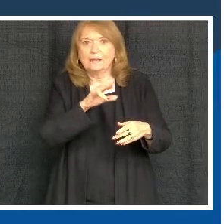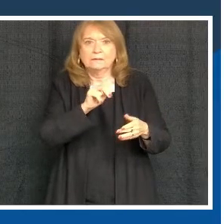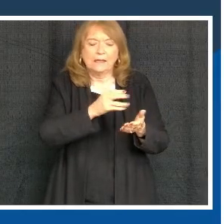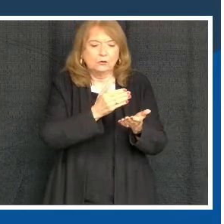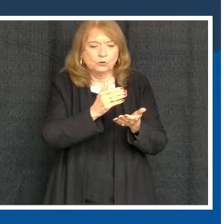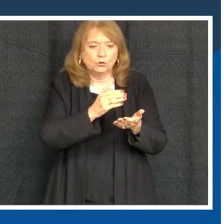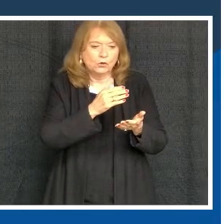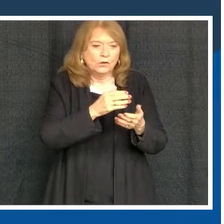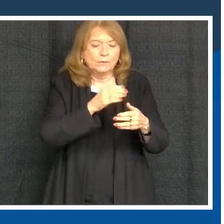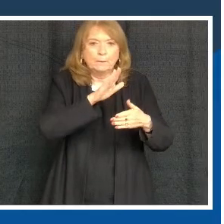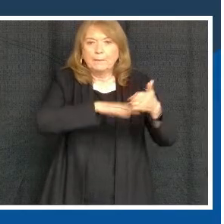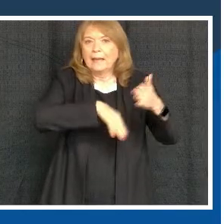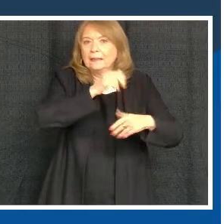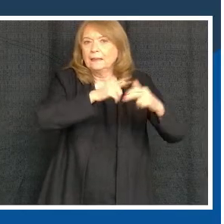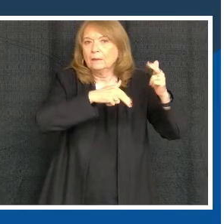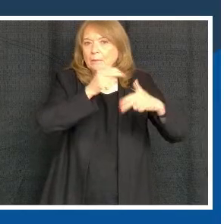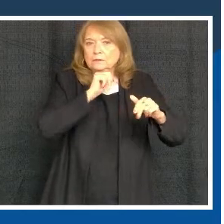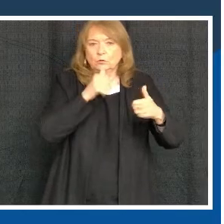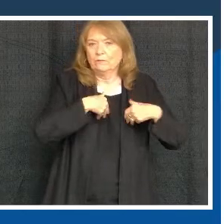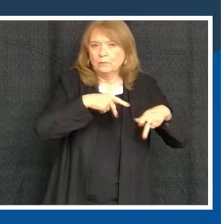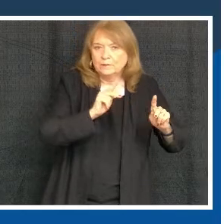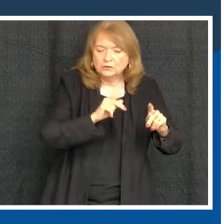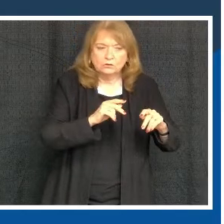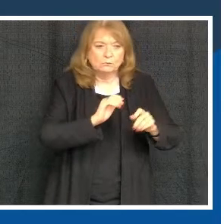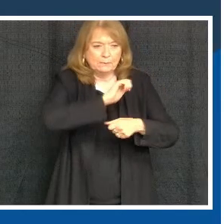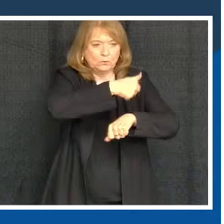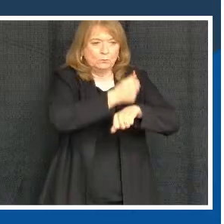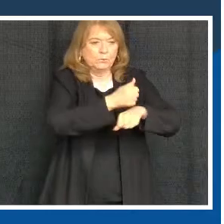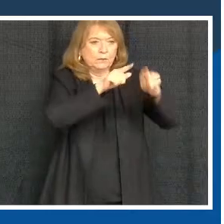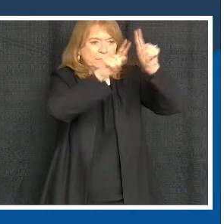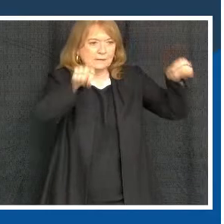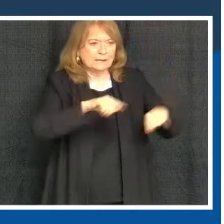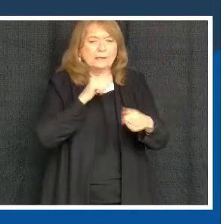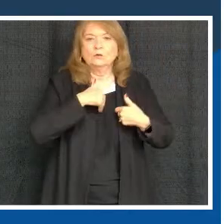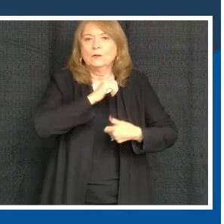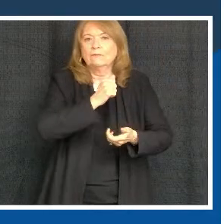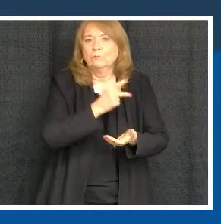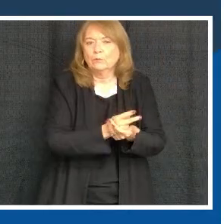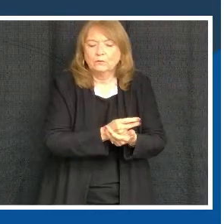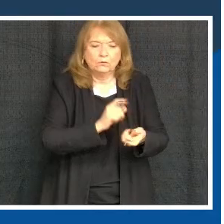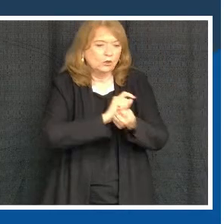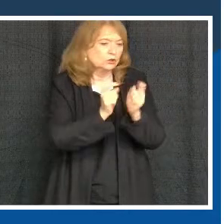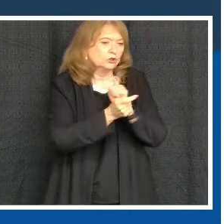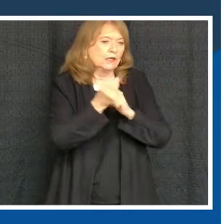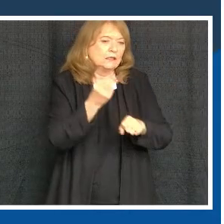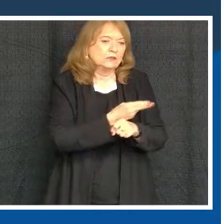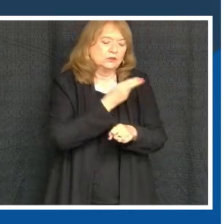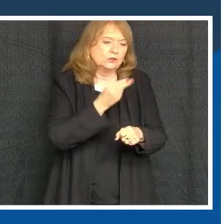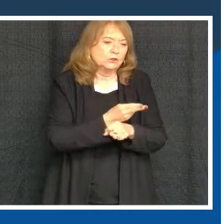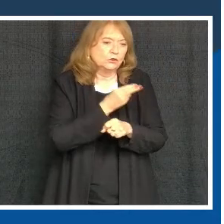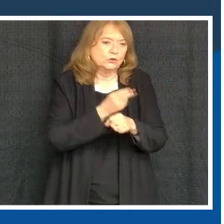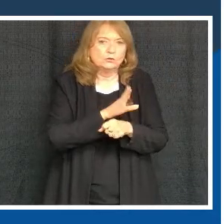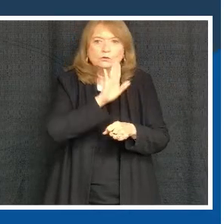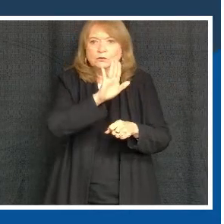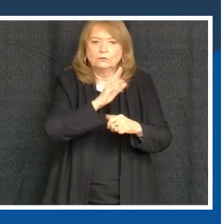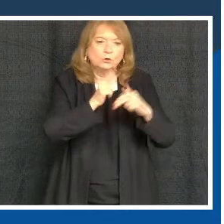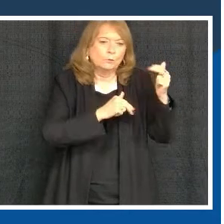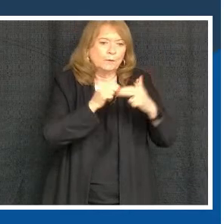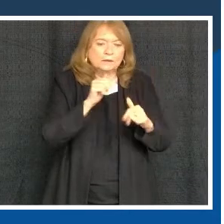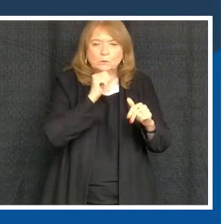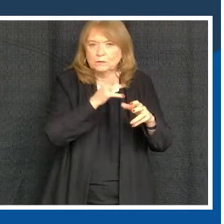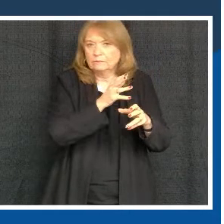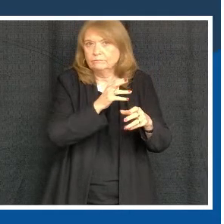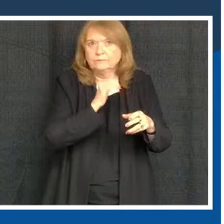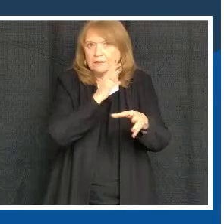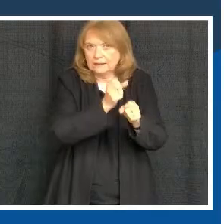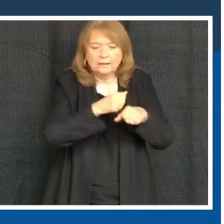without permission, putting up a sign without, getting approval, changing the use of your structure without getting approval